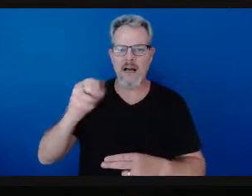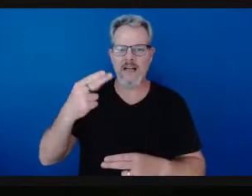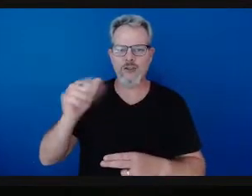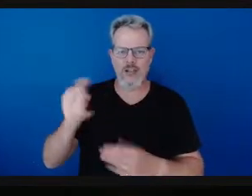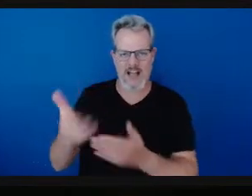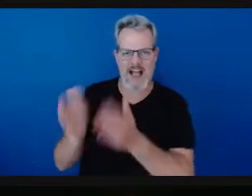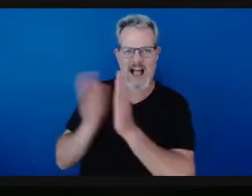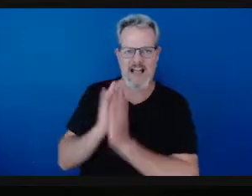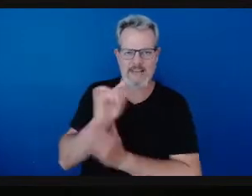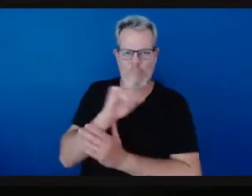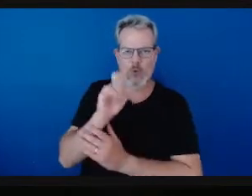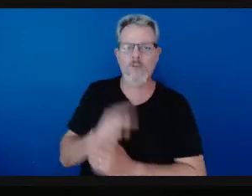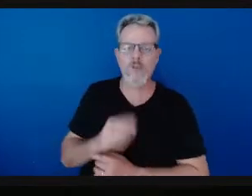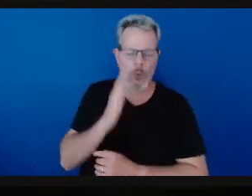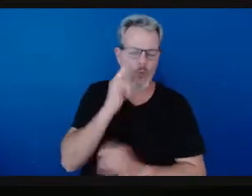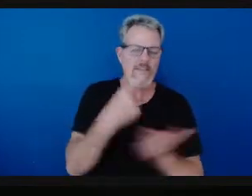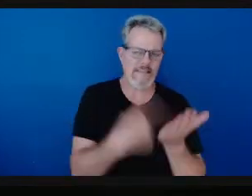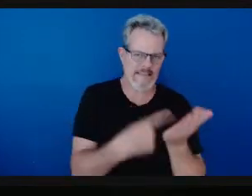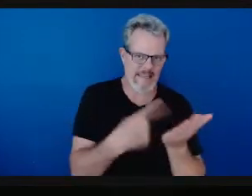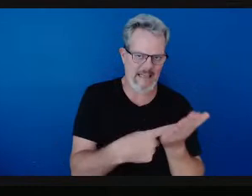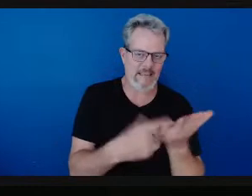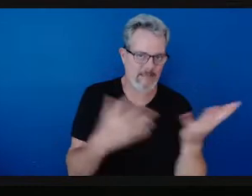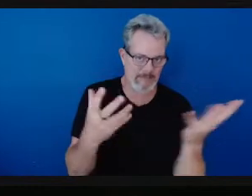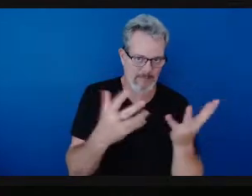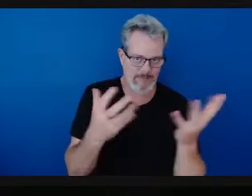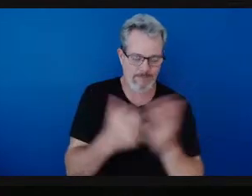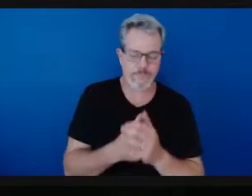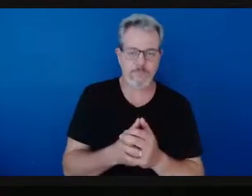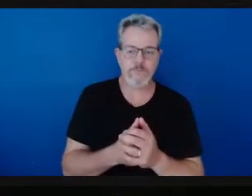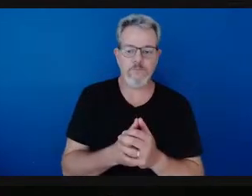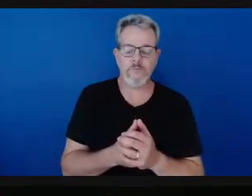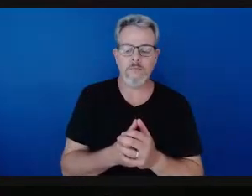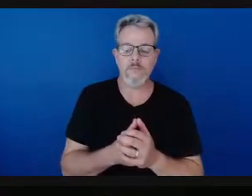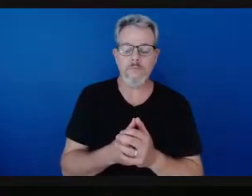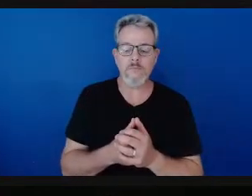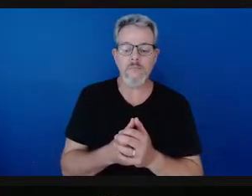one we'll do that one first in the questions when we get to that.